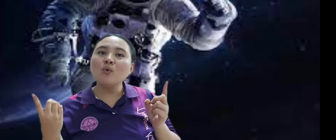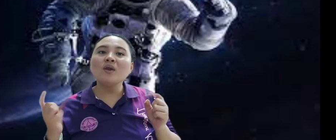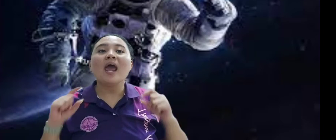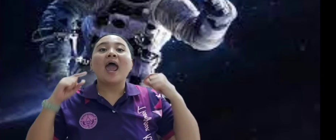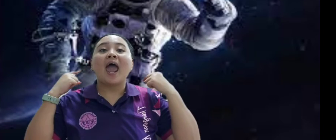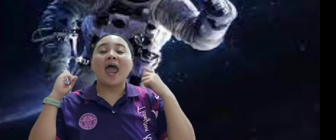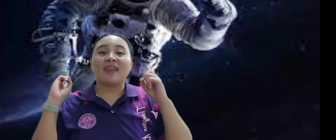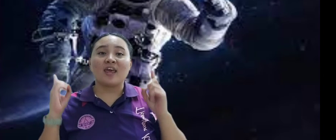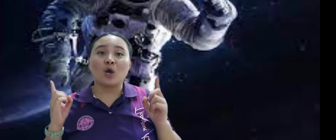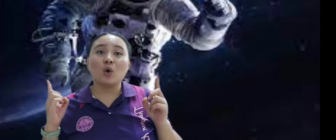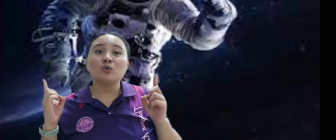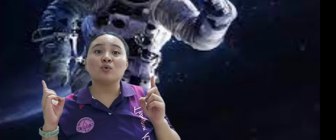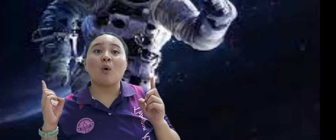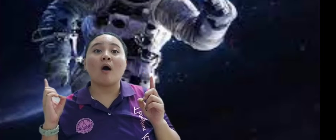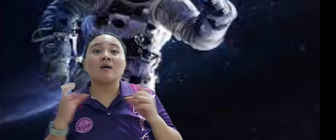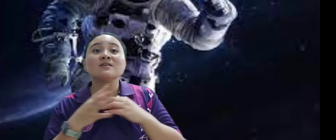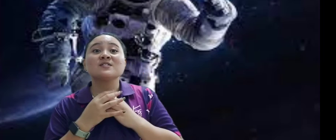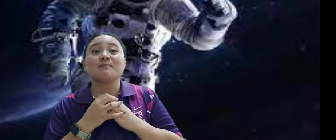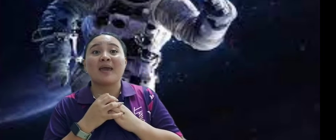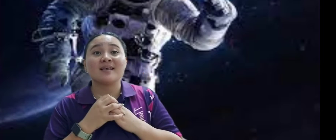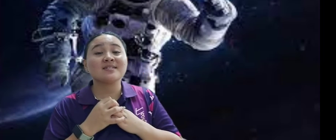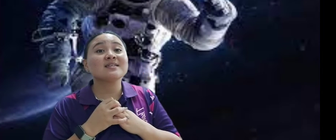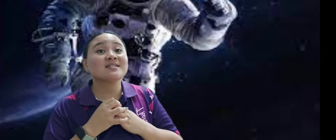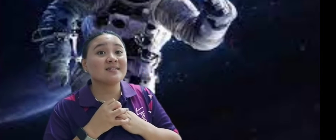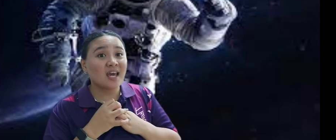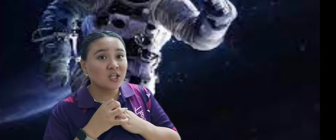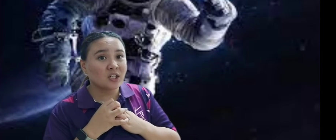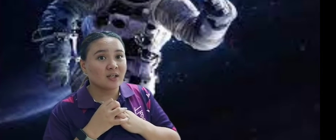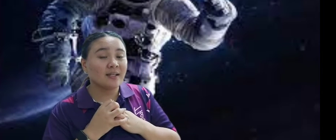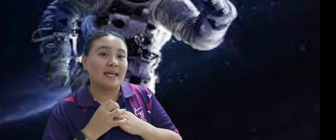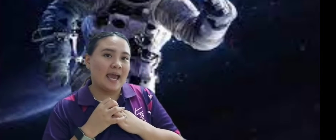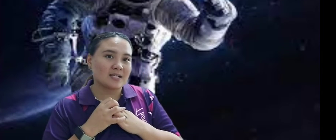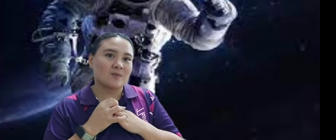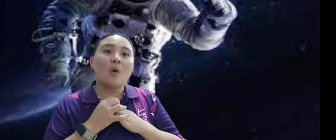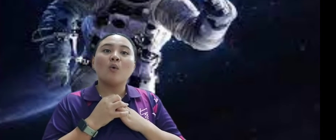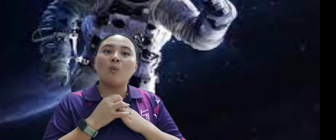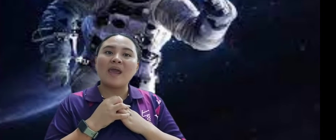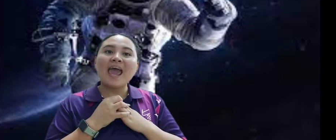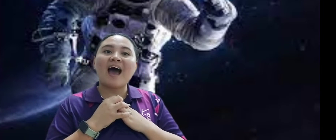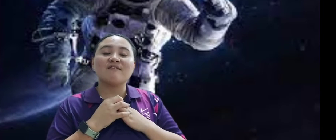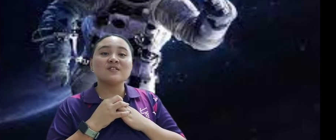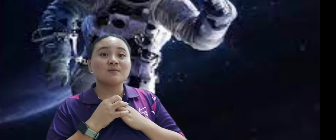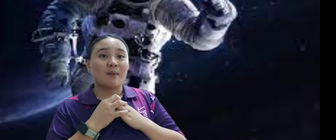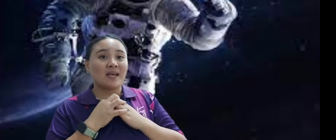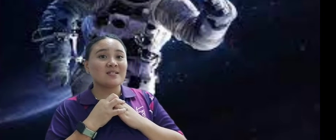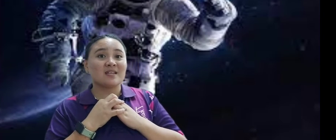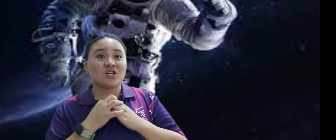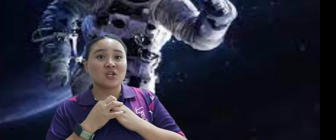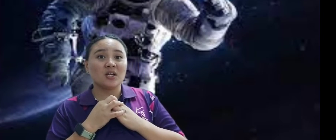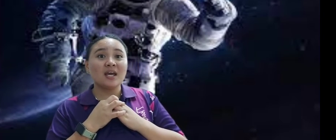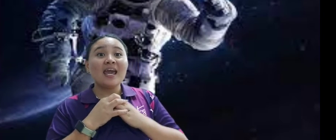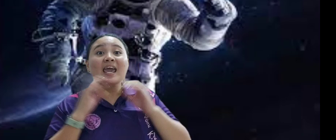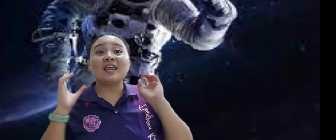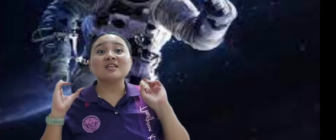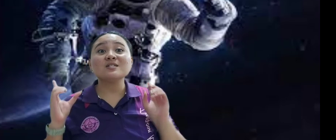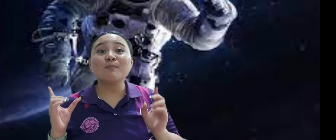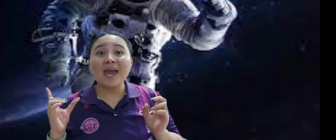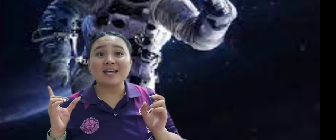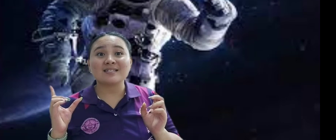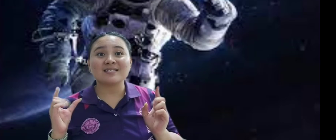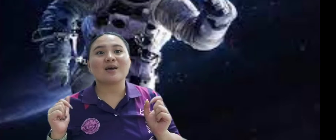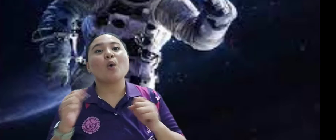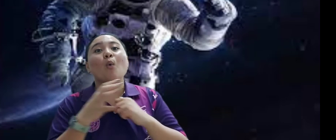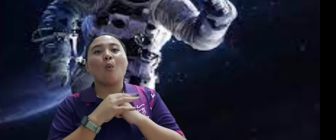the moon and they go to our space station. Yes, we have a space station in